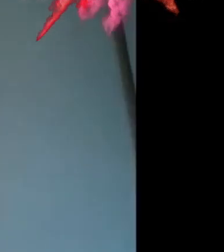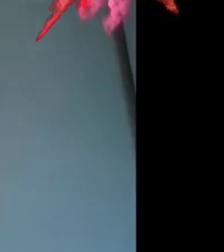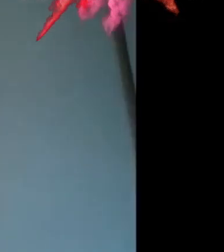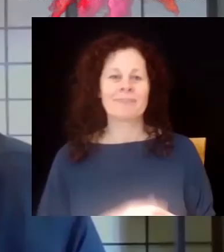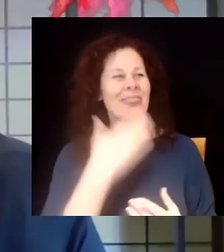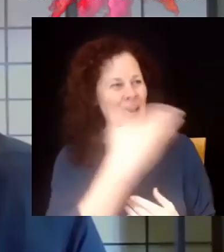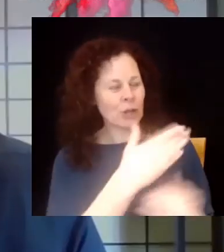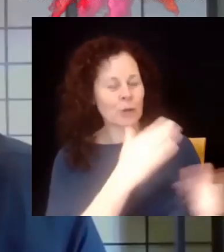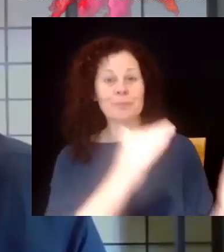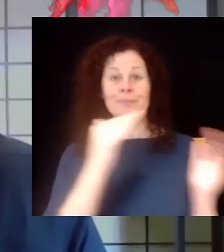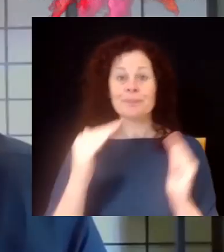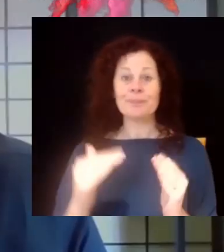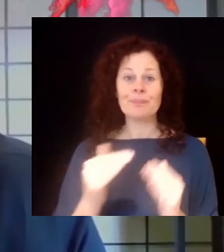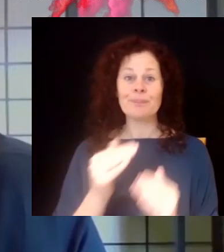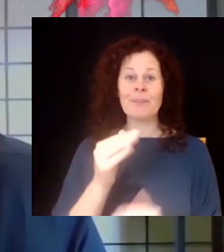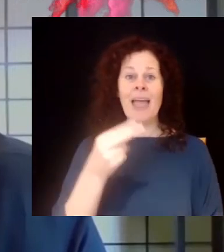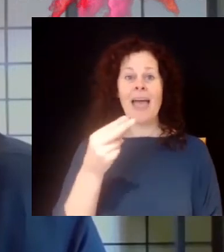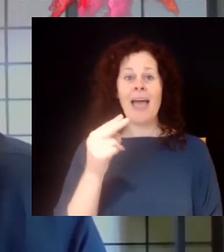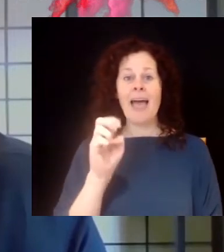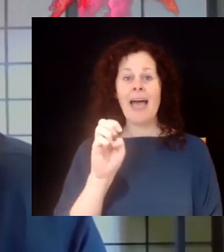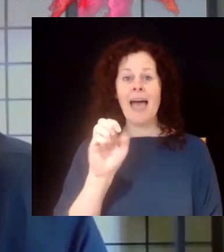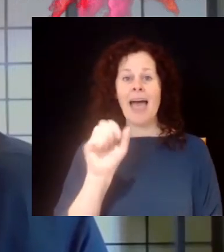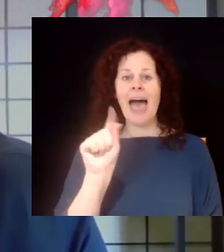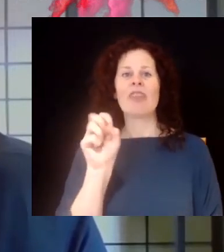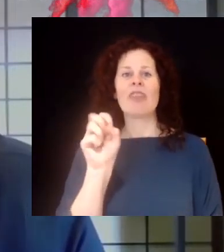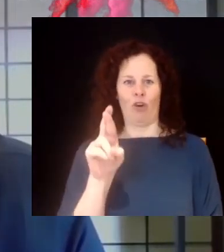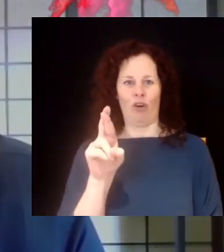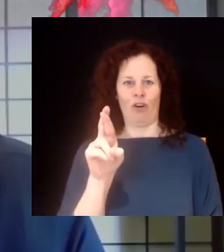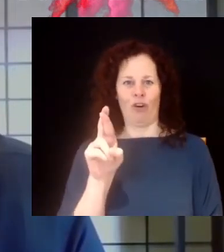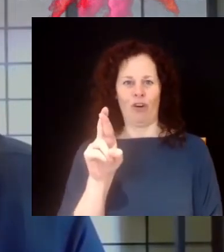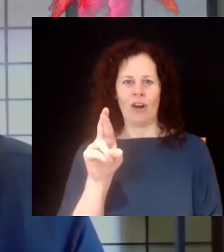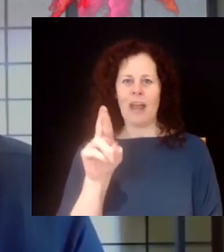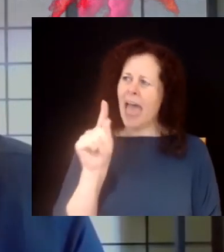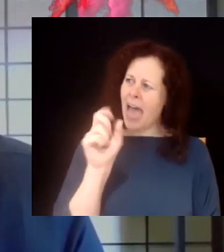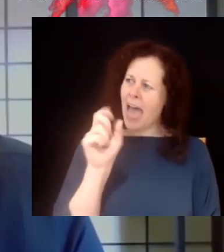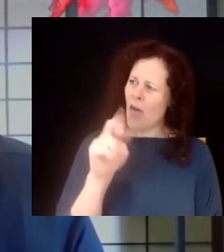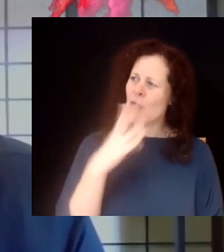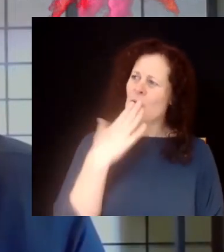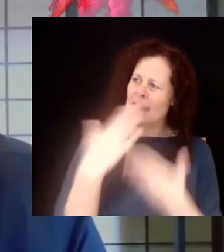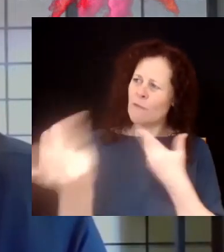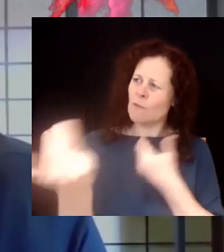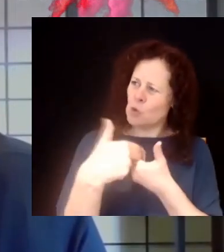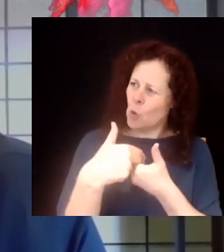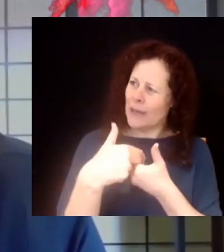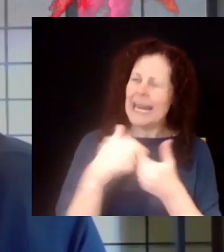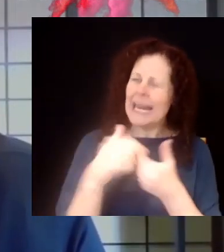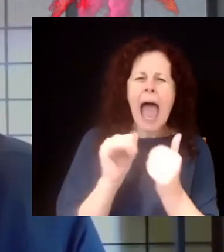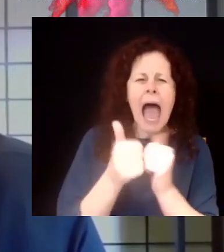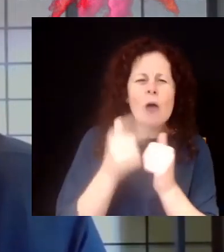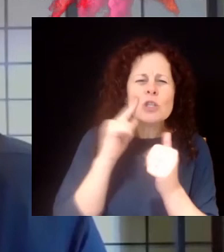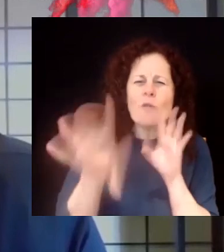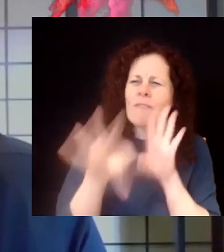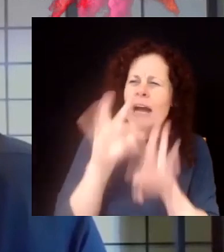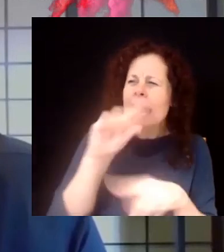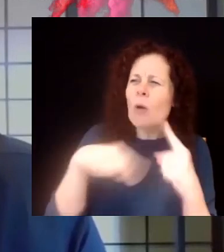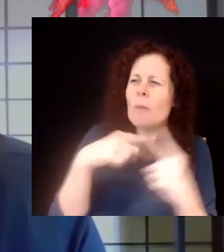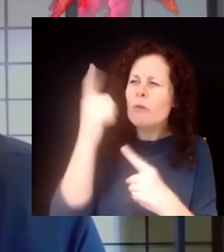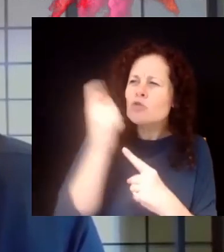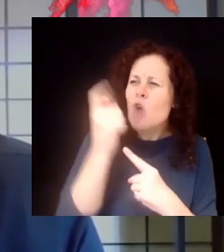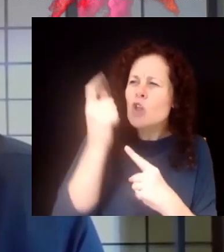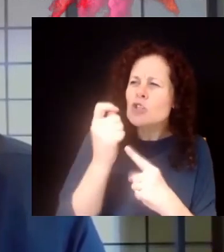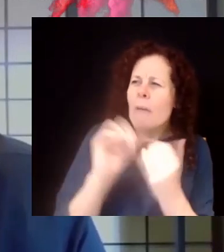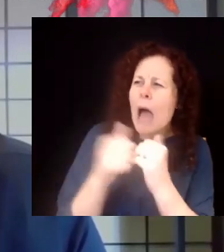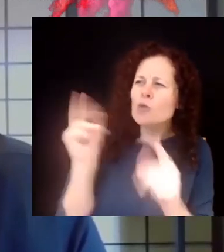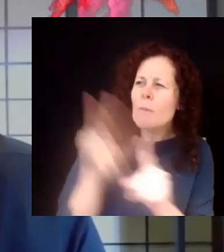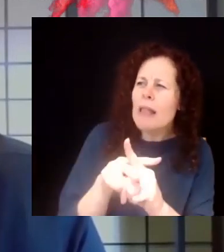safer. Thanks, Shinji. Now we're going to hear from Heather. Hi, Heather. Thanks for joining us tonight. I'm hoping you could tell us about how